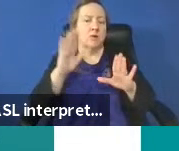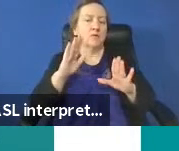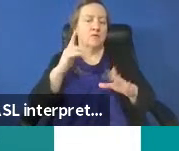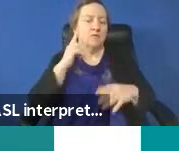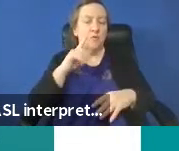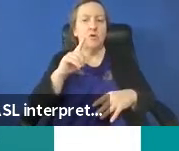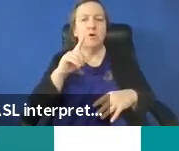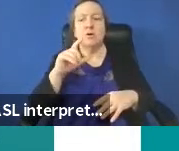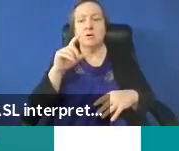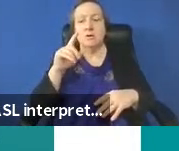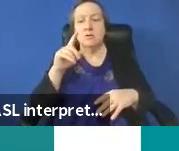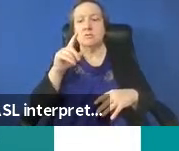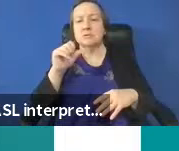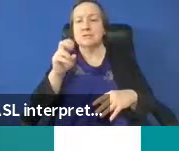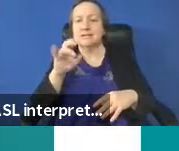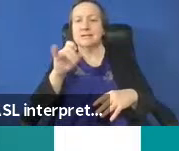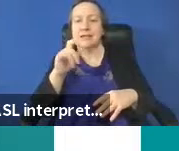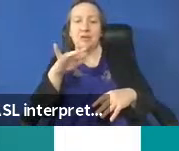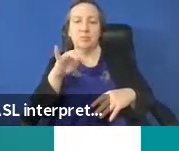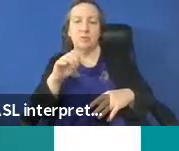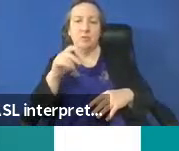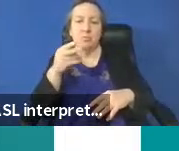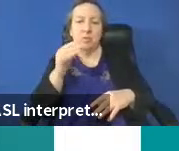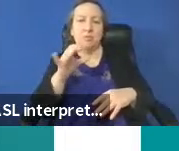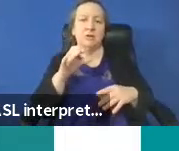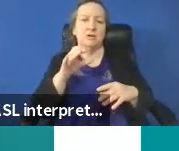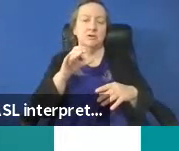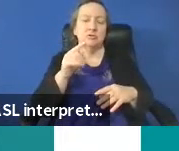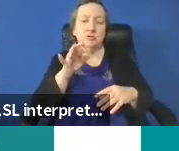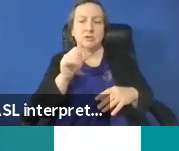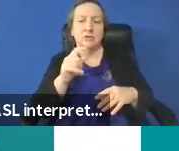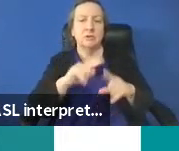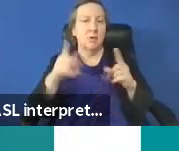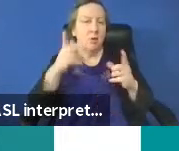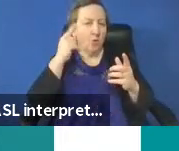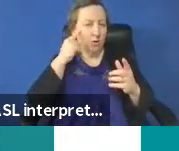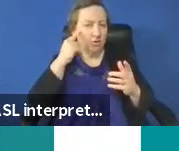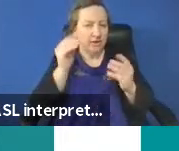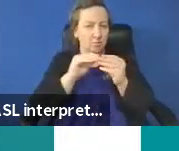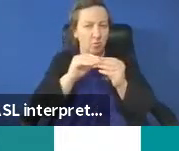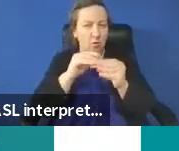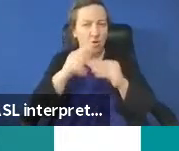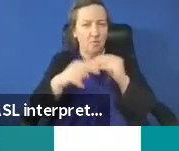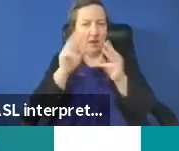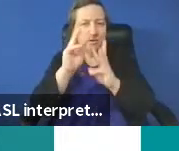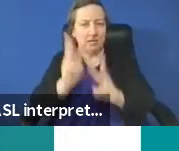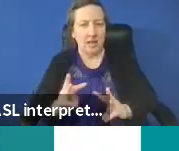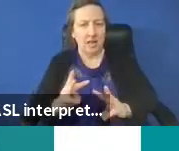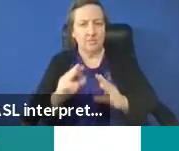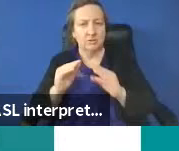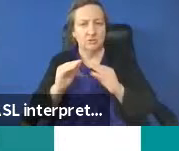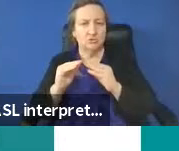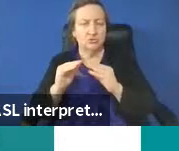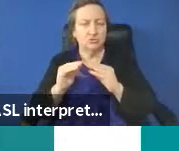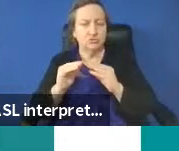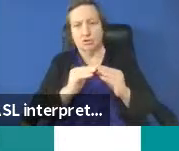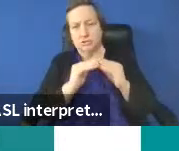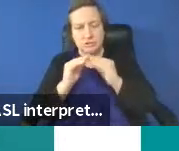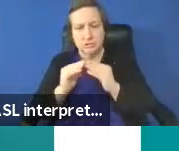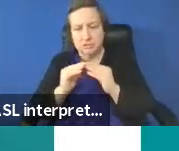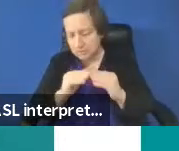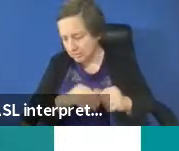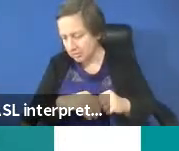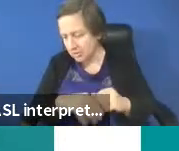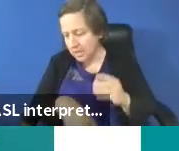step. But I want to encourage you to put more thought into the climate justice aspect of this issue. Adding any lanes, including